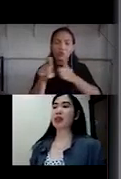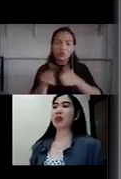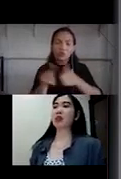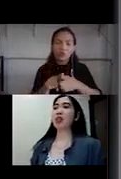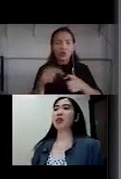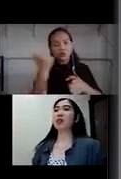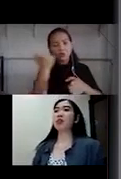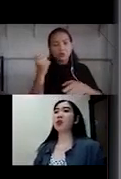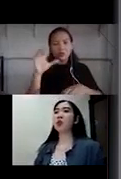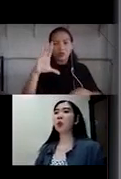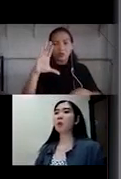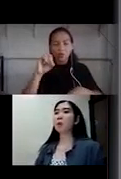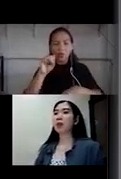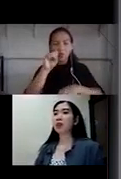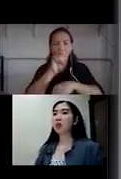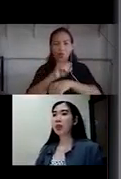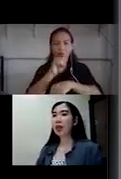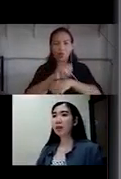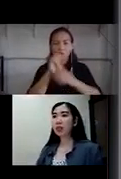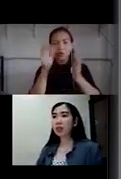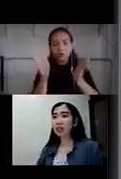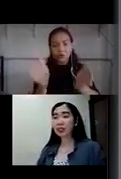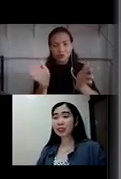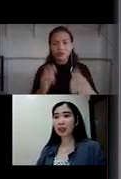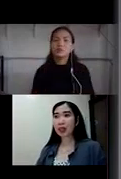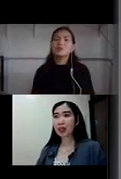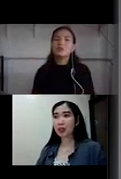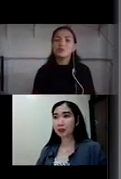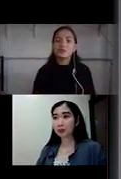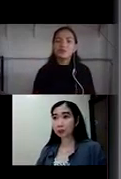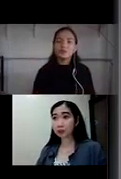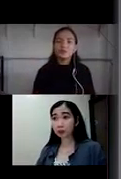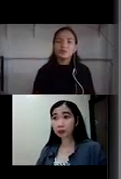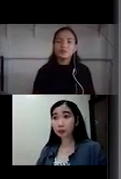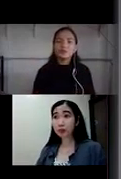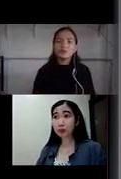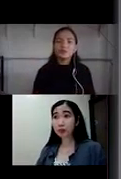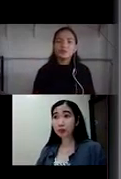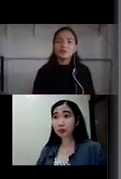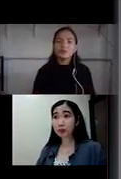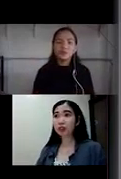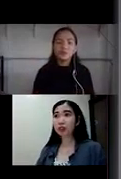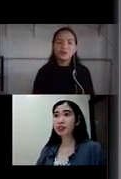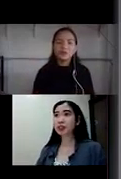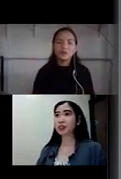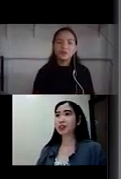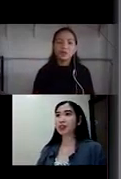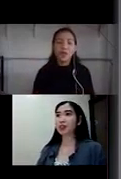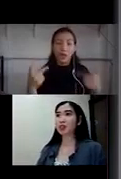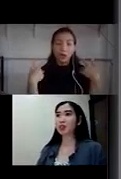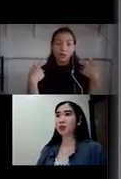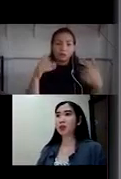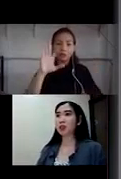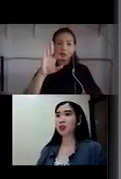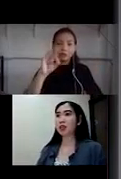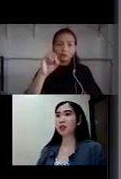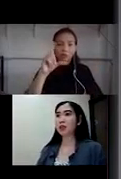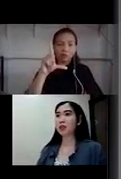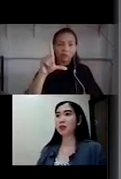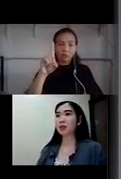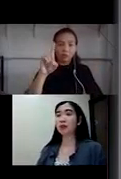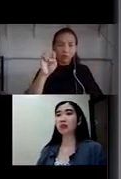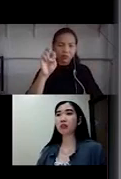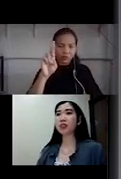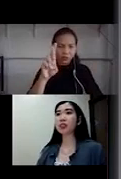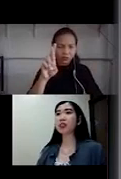right? Okay, so we have here the folders. Ito yung mga sinasabi